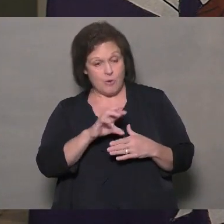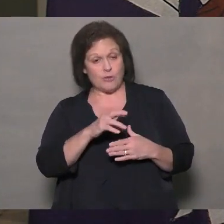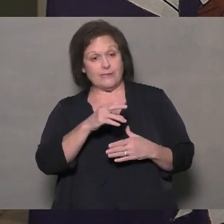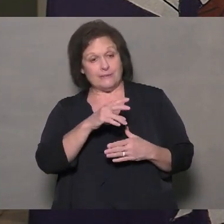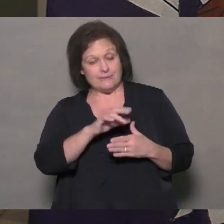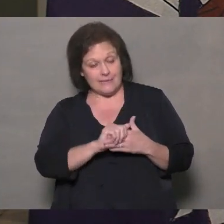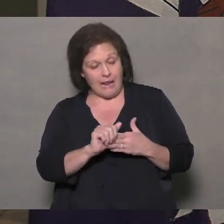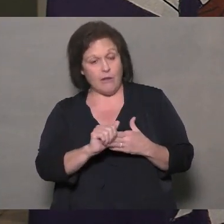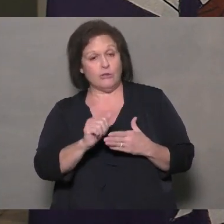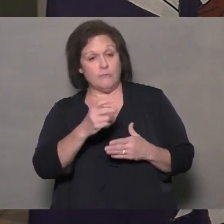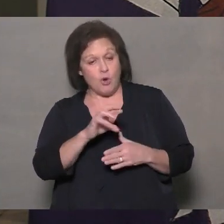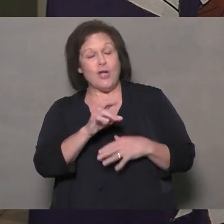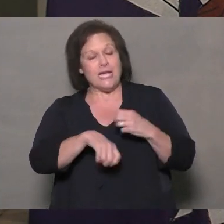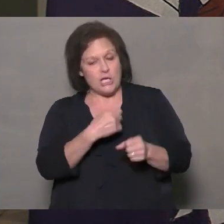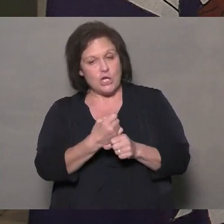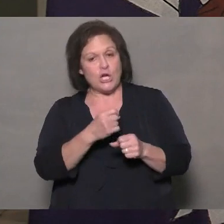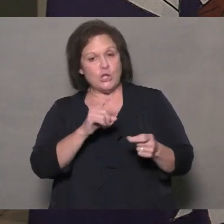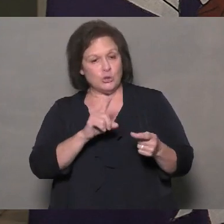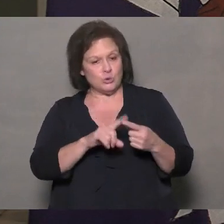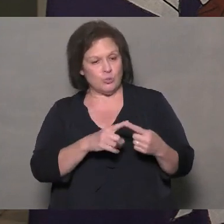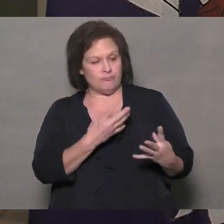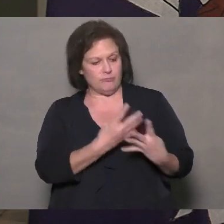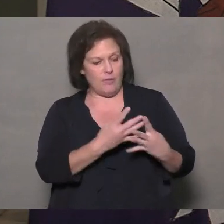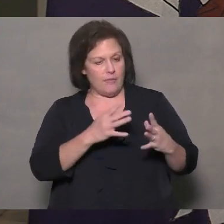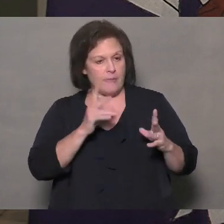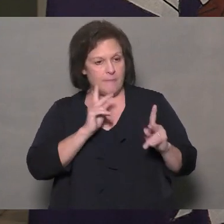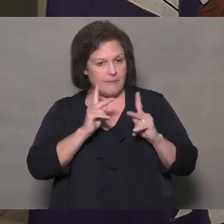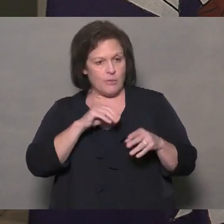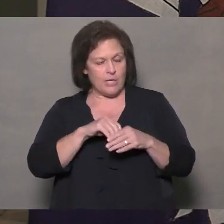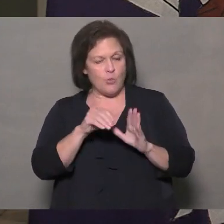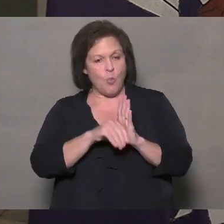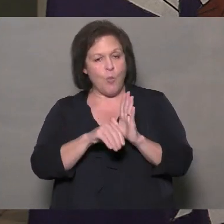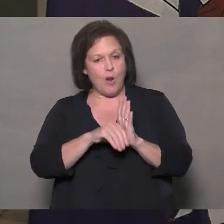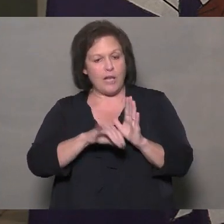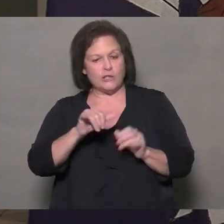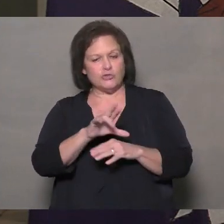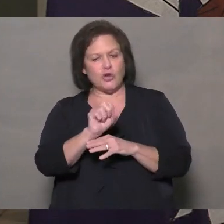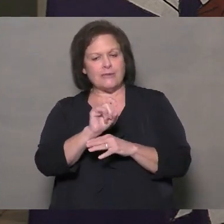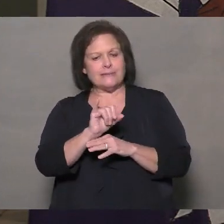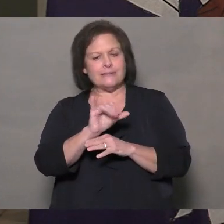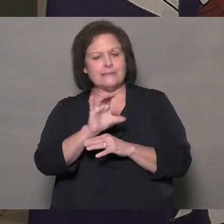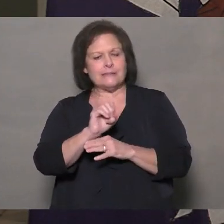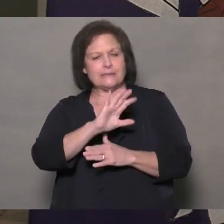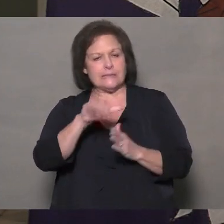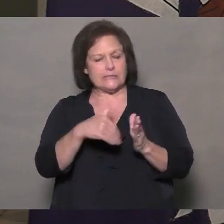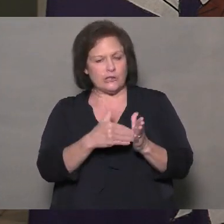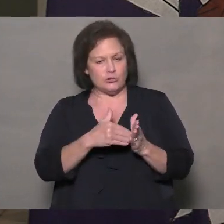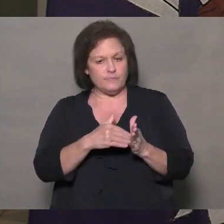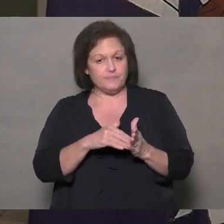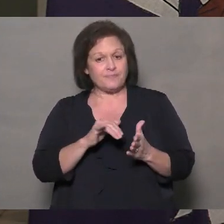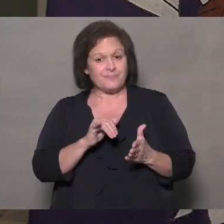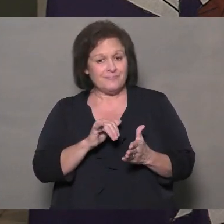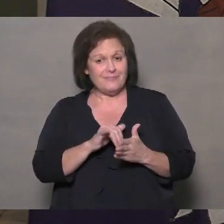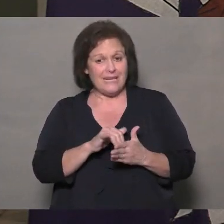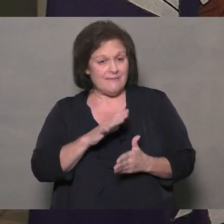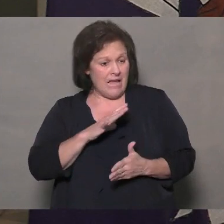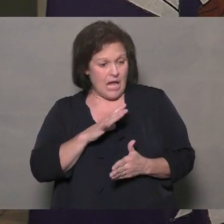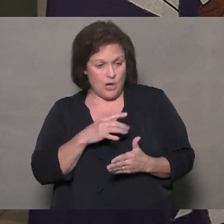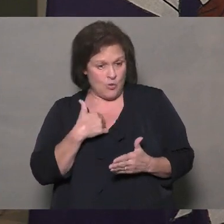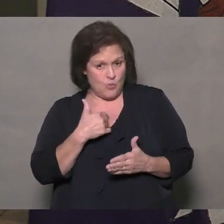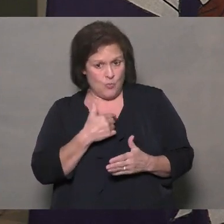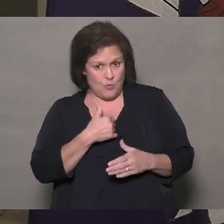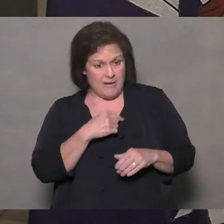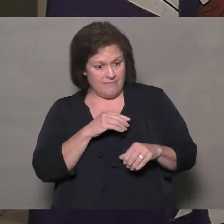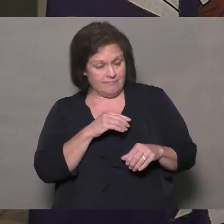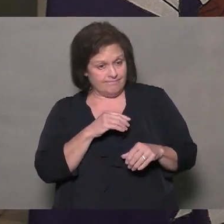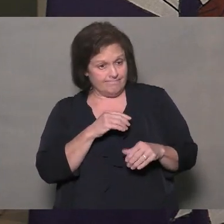per year to incarcerate people at the Orleans Justice Center. That's why we're investing